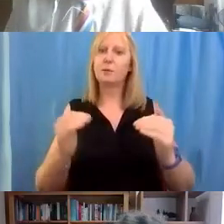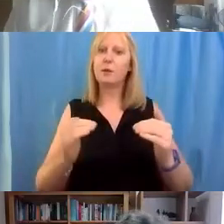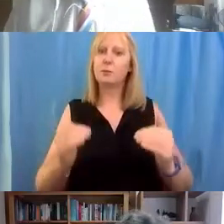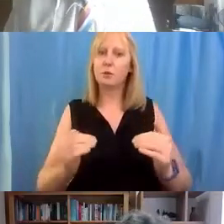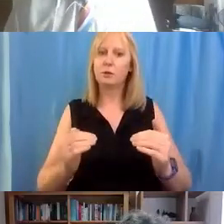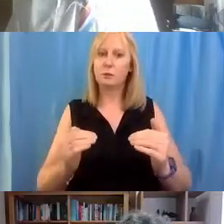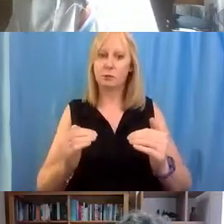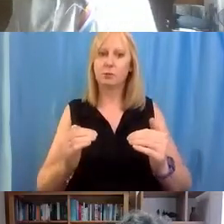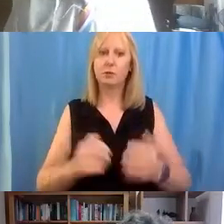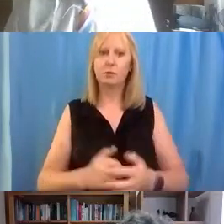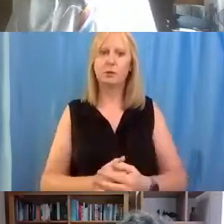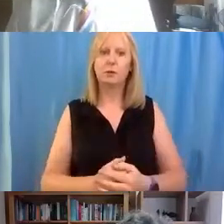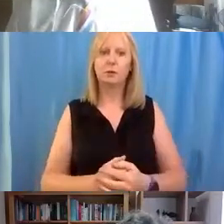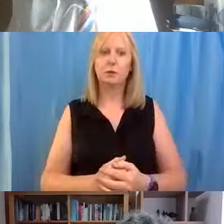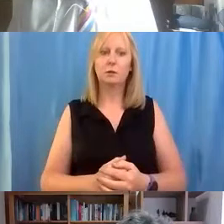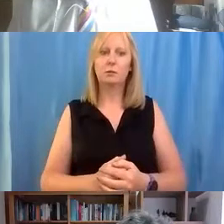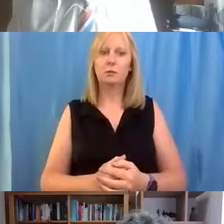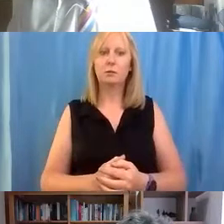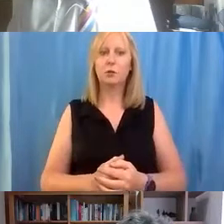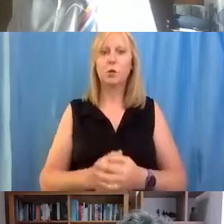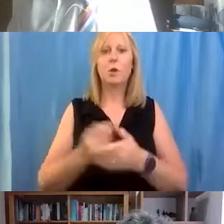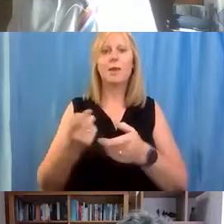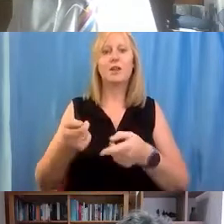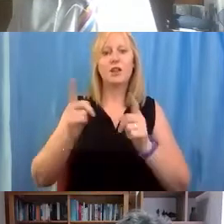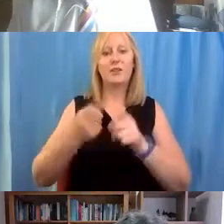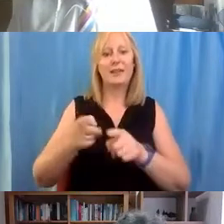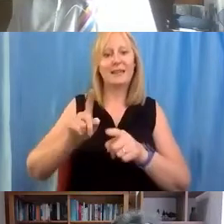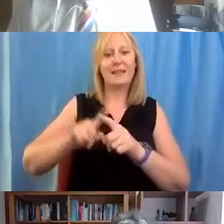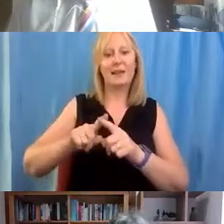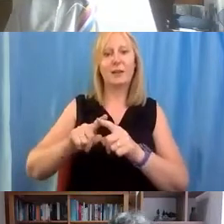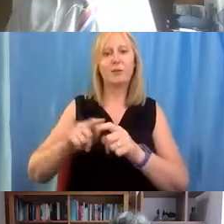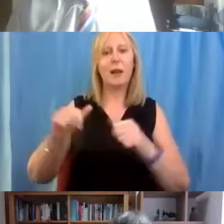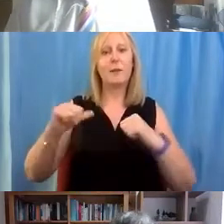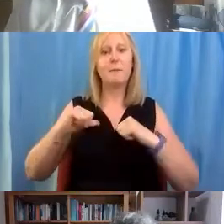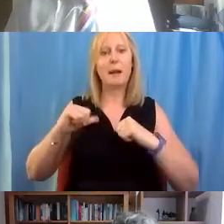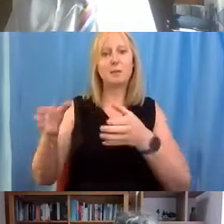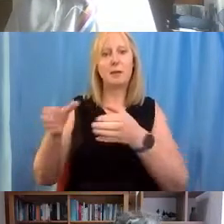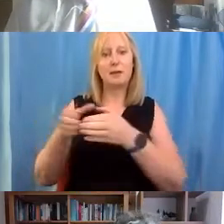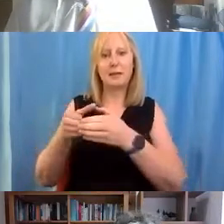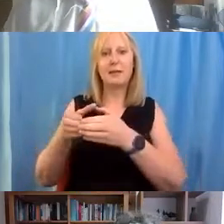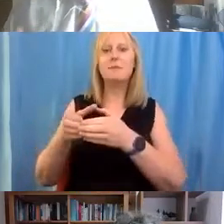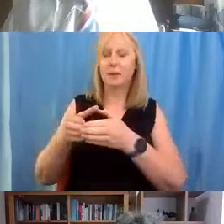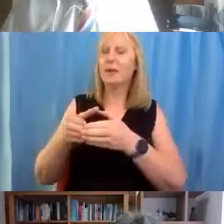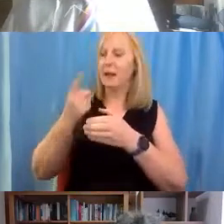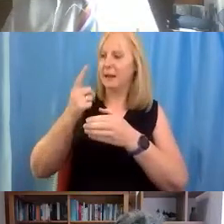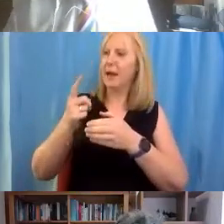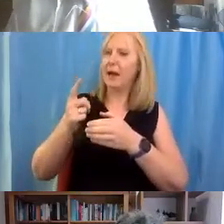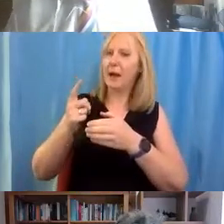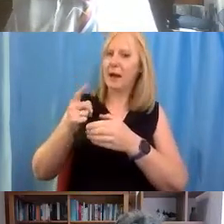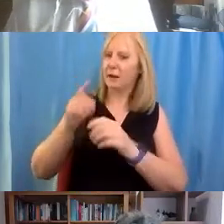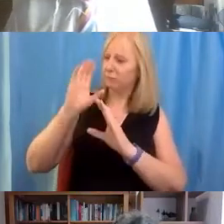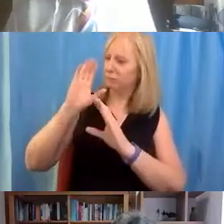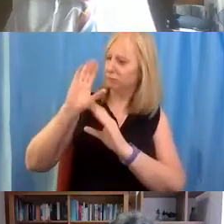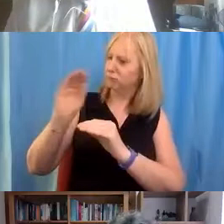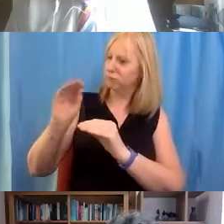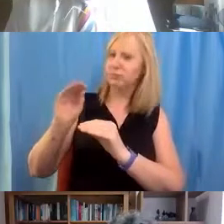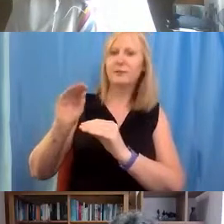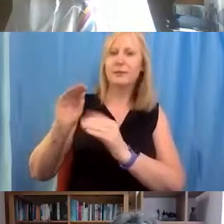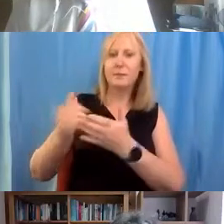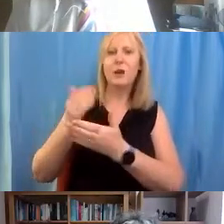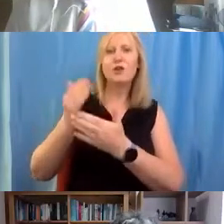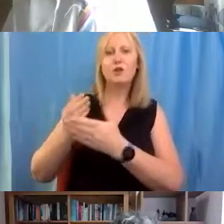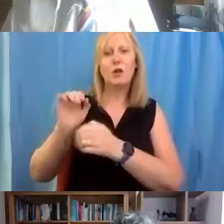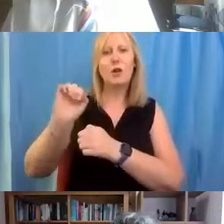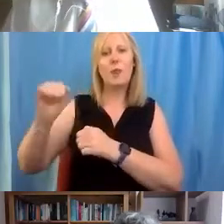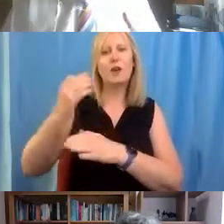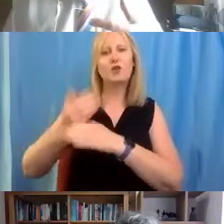bottom point, to hold the chief executive and management team to account, that's basically what the key function of the